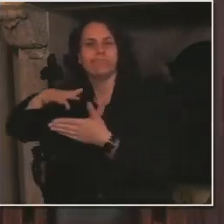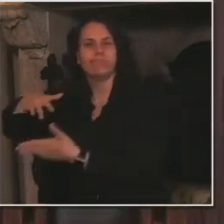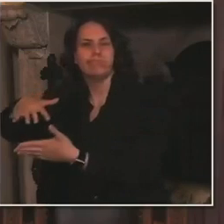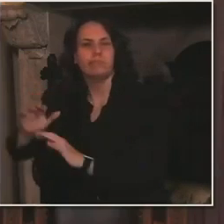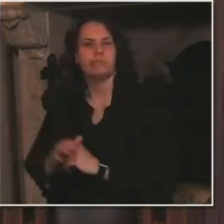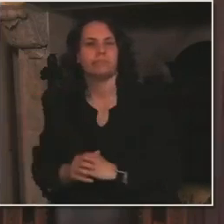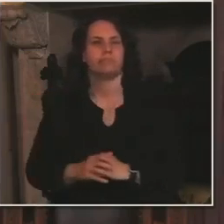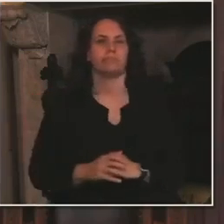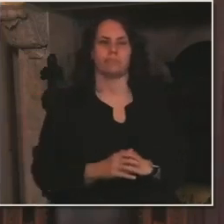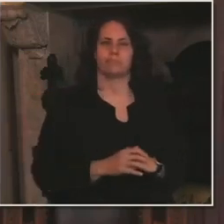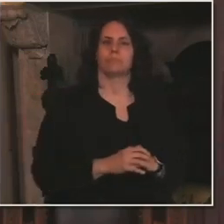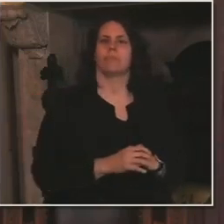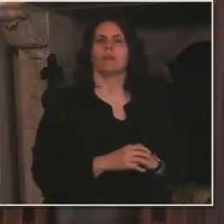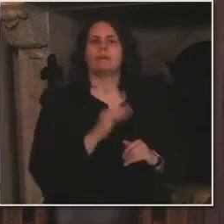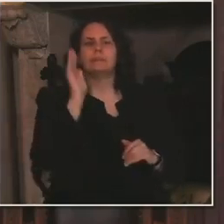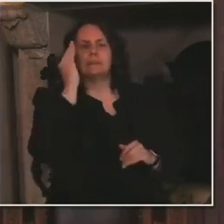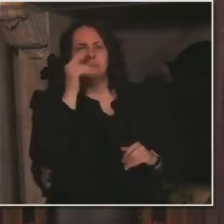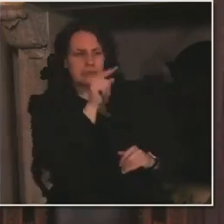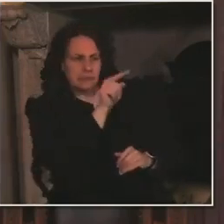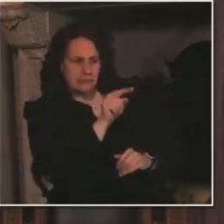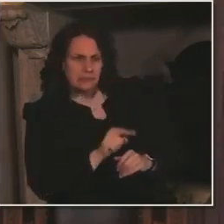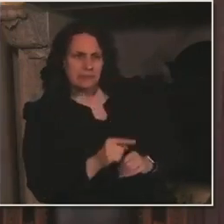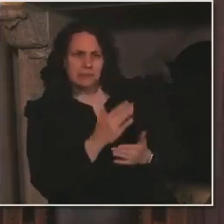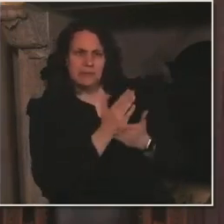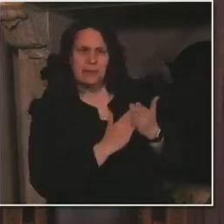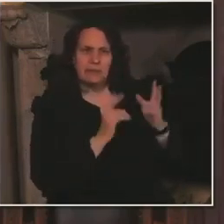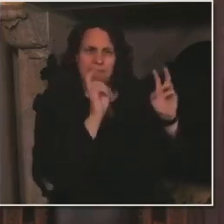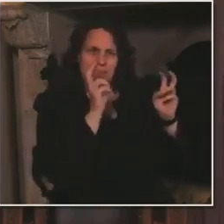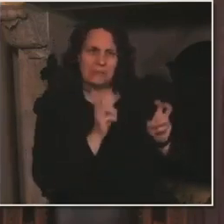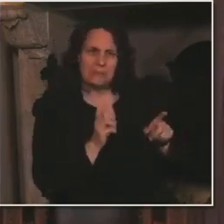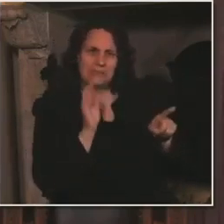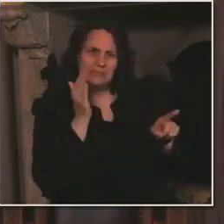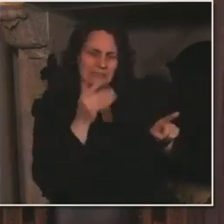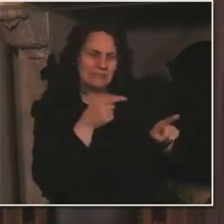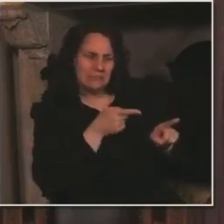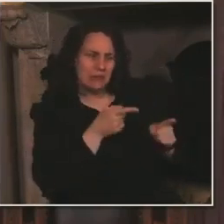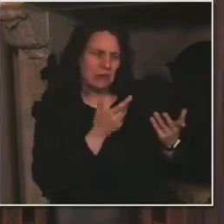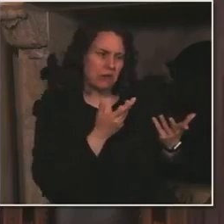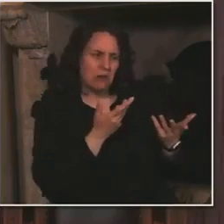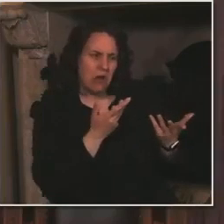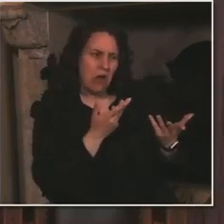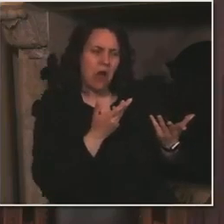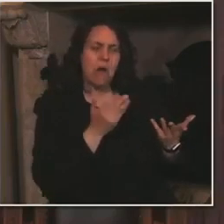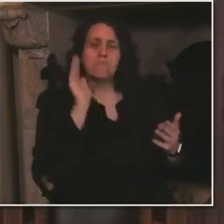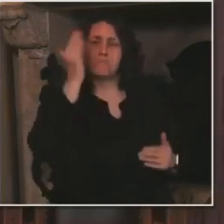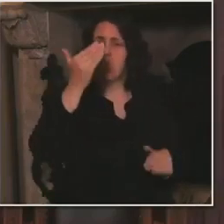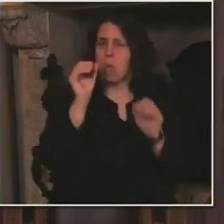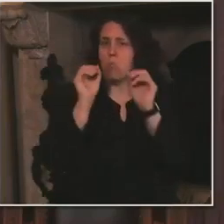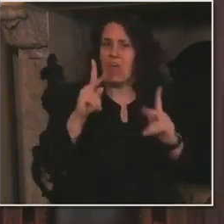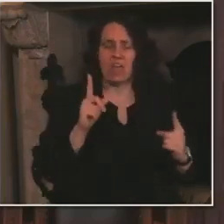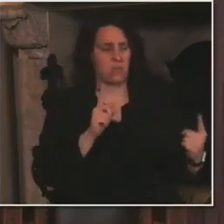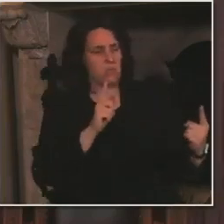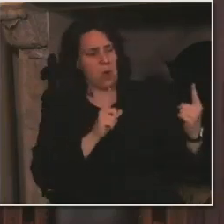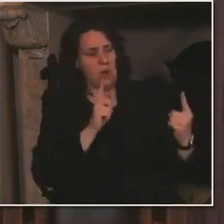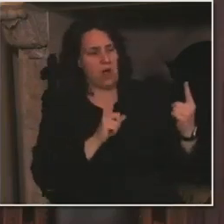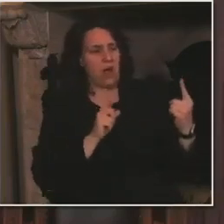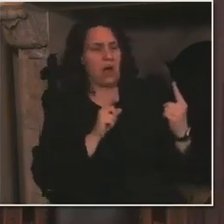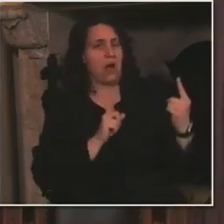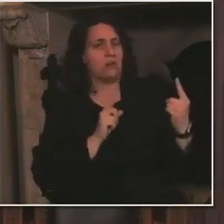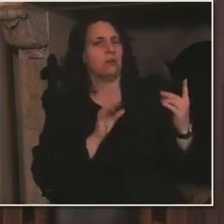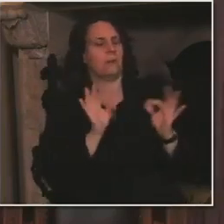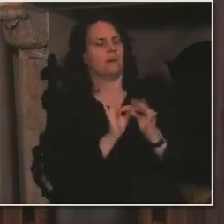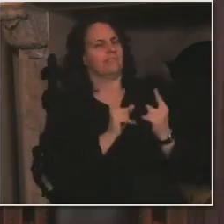single person, a single consumer interacting with a single provider of services. Say it's